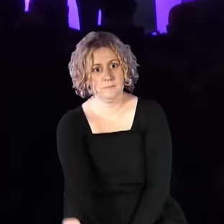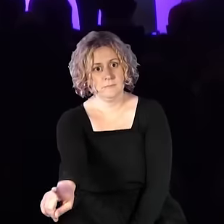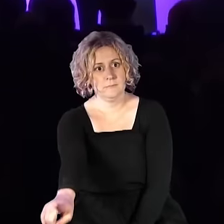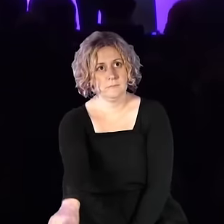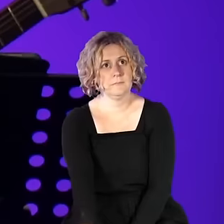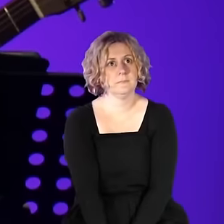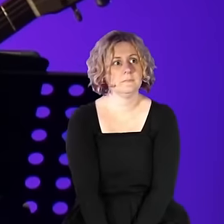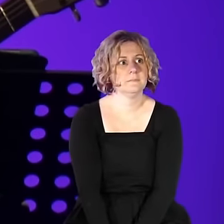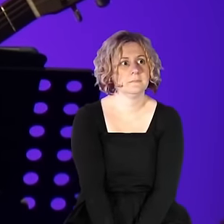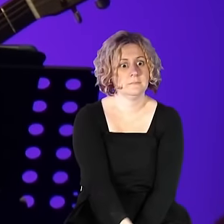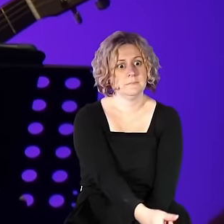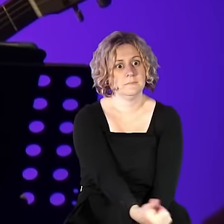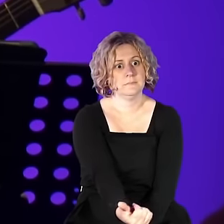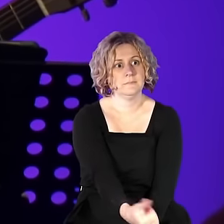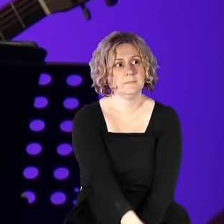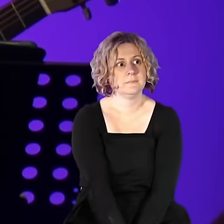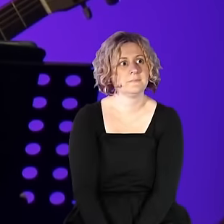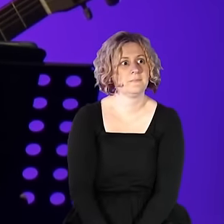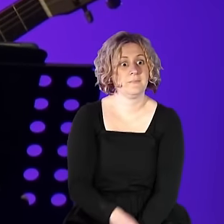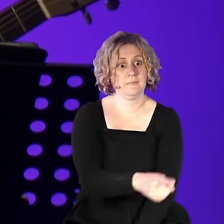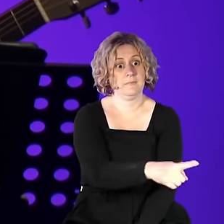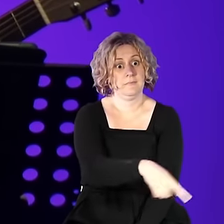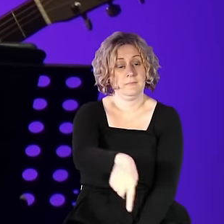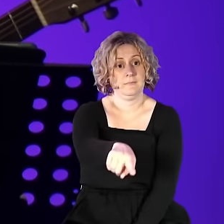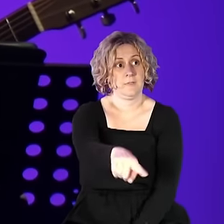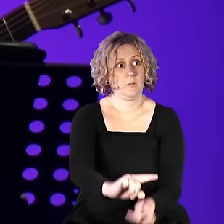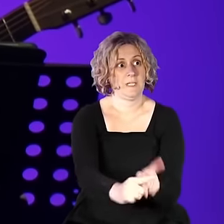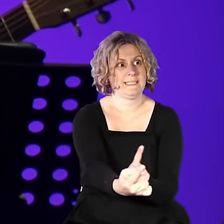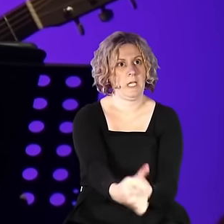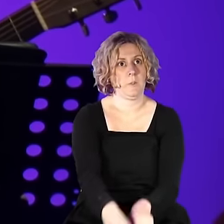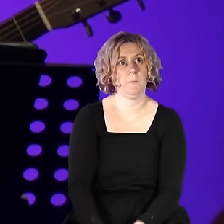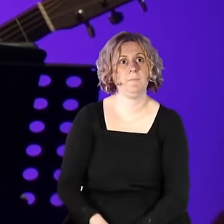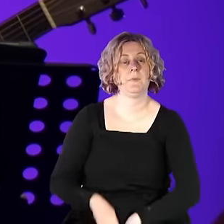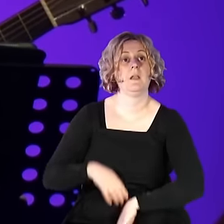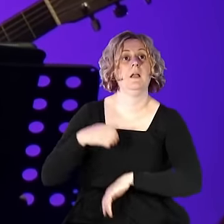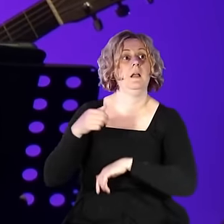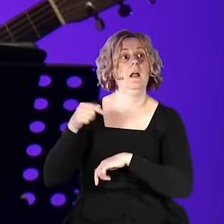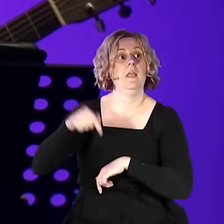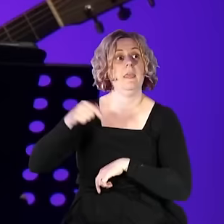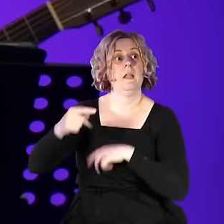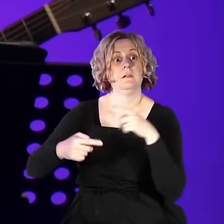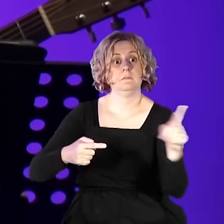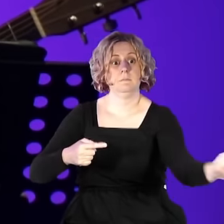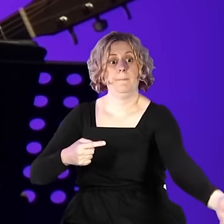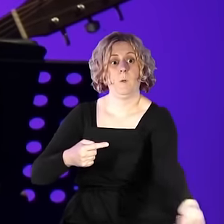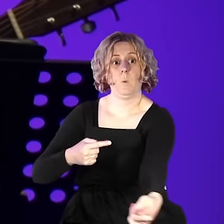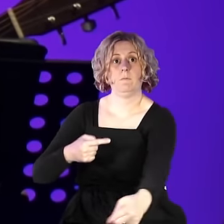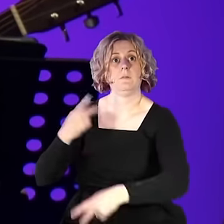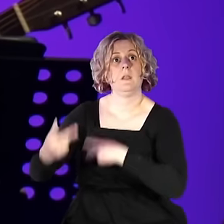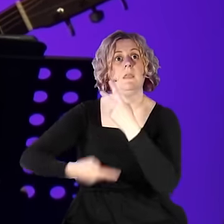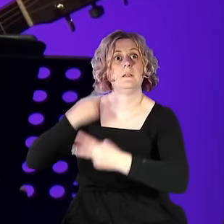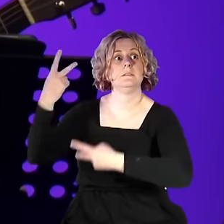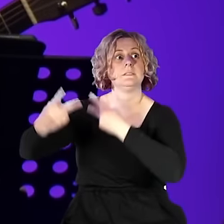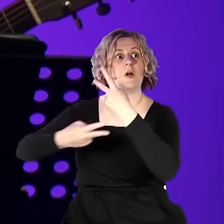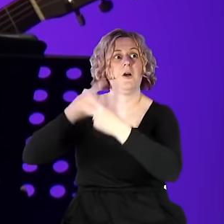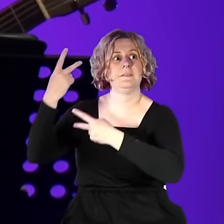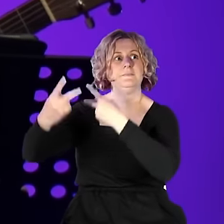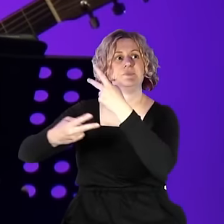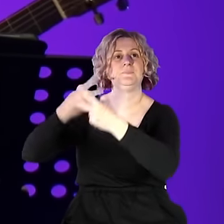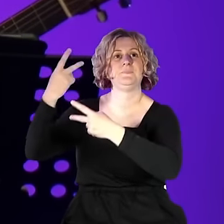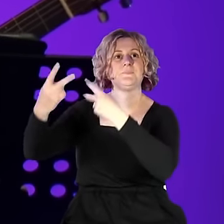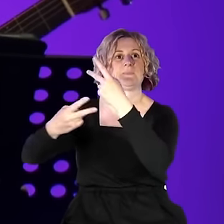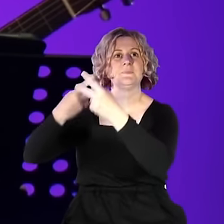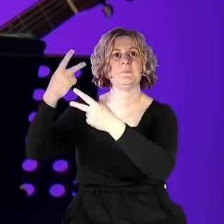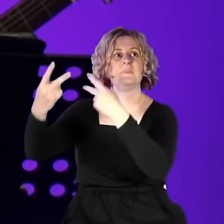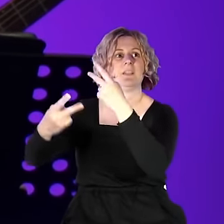to praise our Creator God, who created and sustains all of his creatures, and to praise